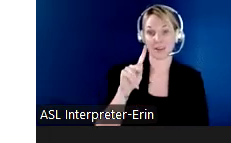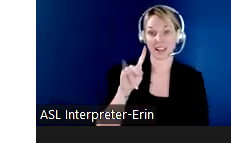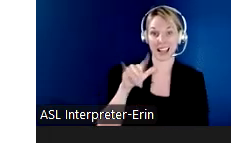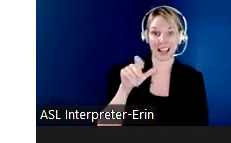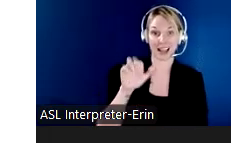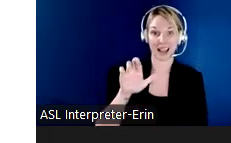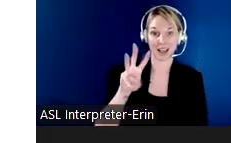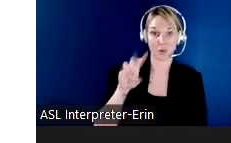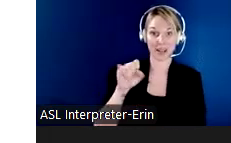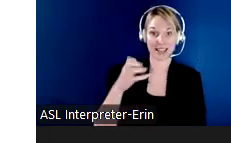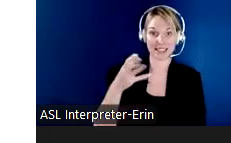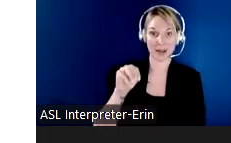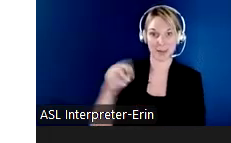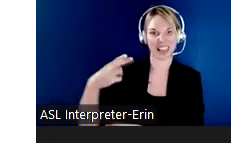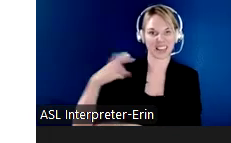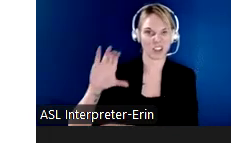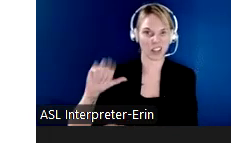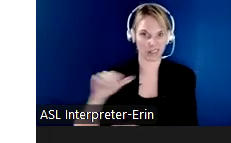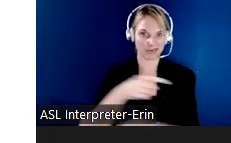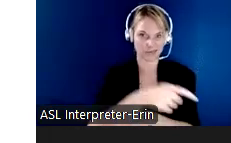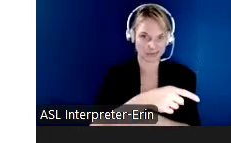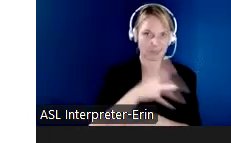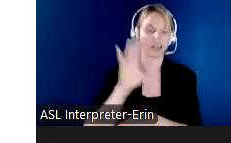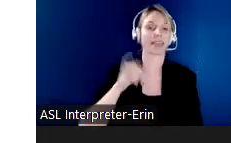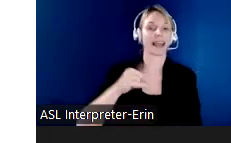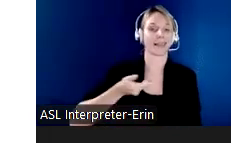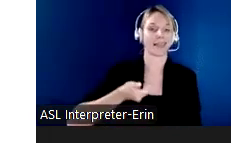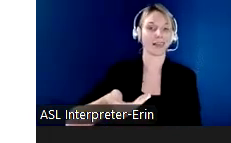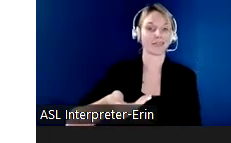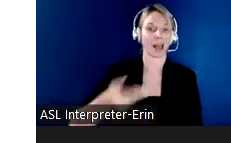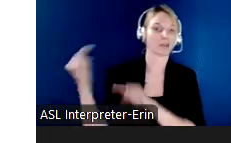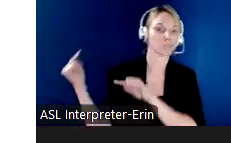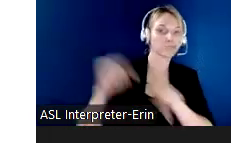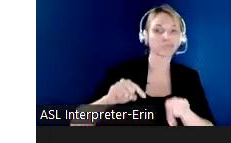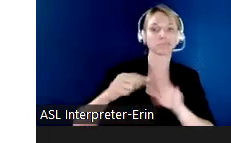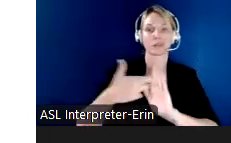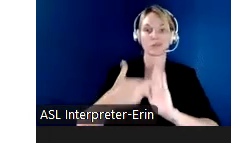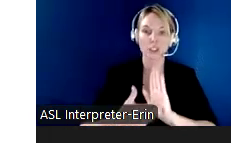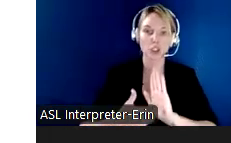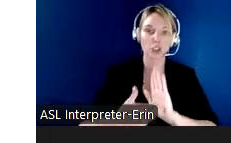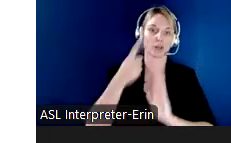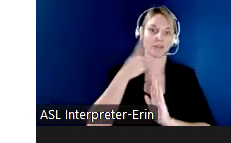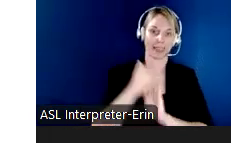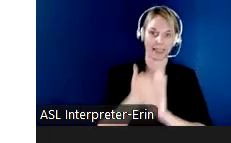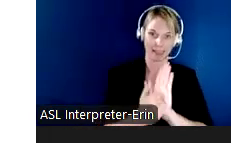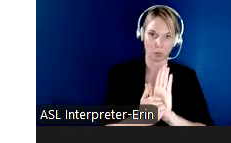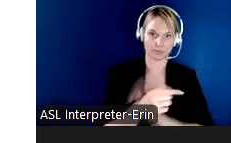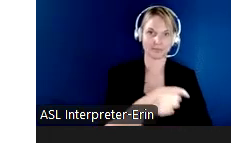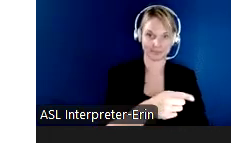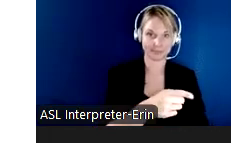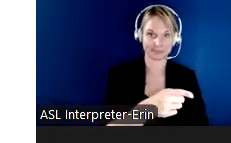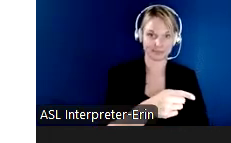HCA, and it's going to be an invite for you to register an account. So you can see that there is